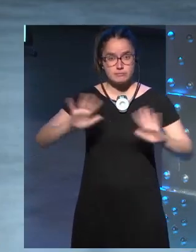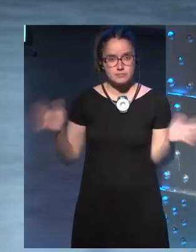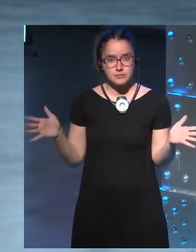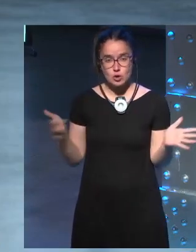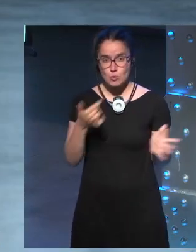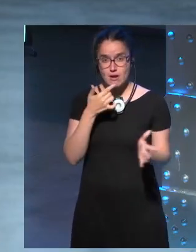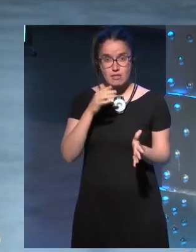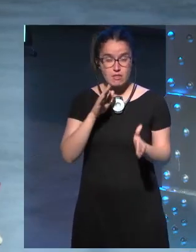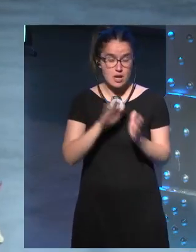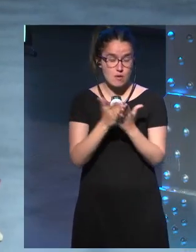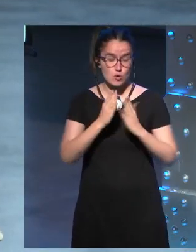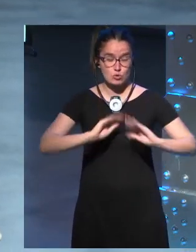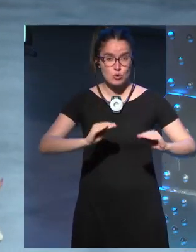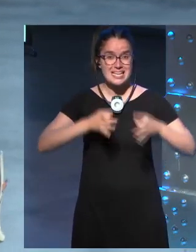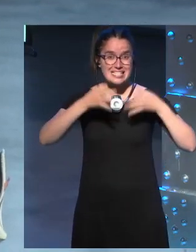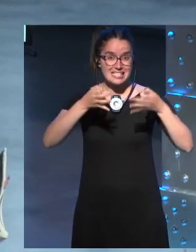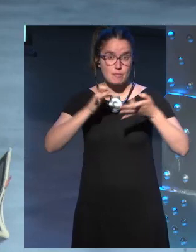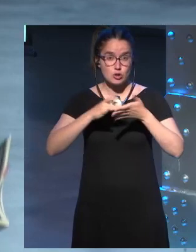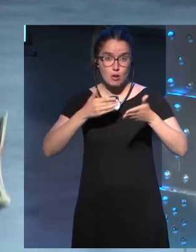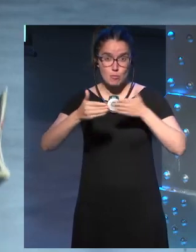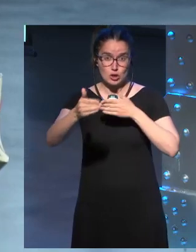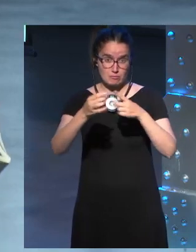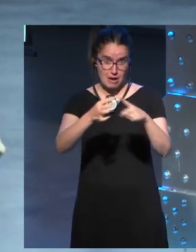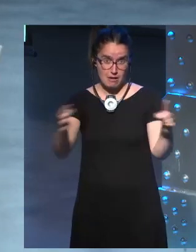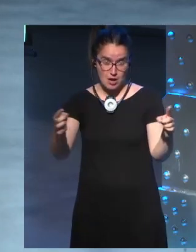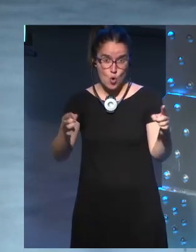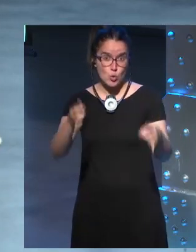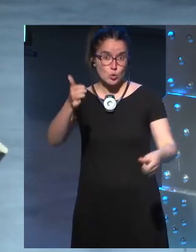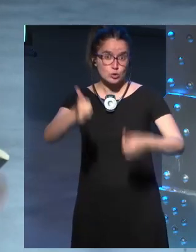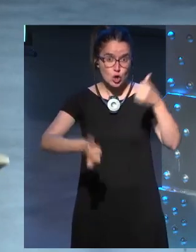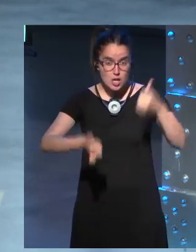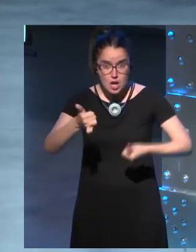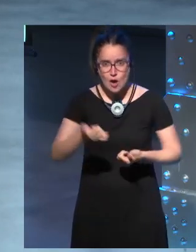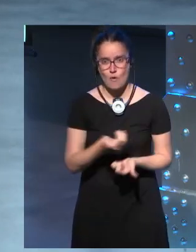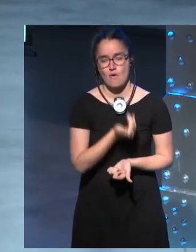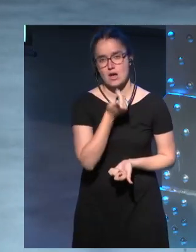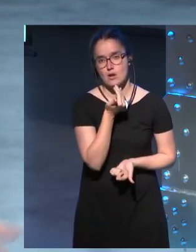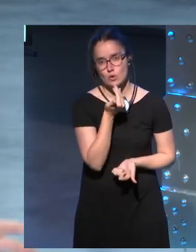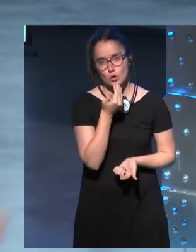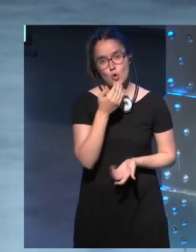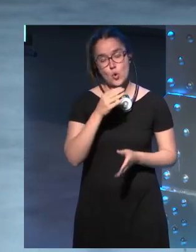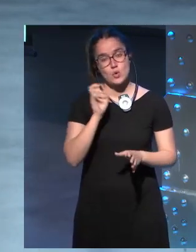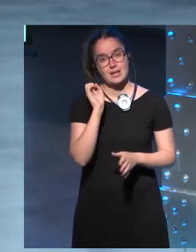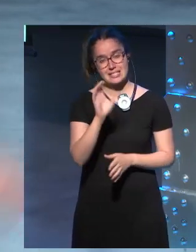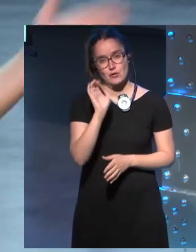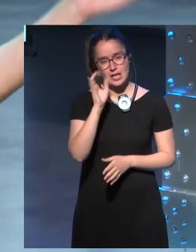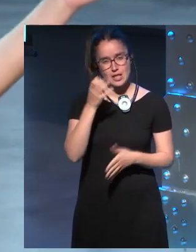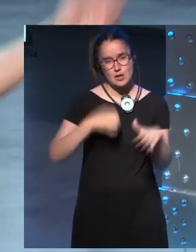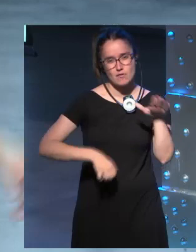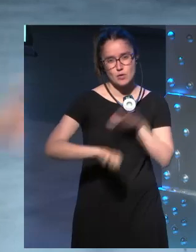it, and as he says in his book, there will be a next season, a tournament waiting